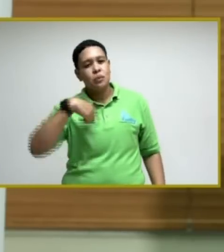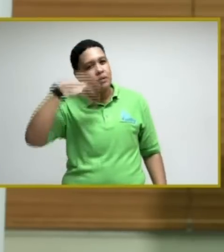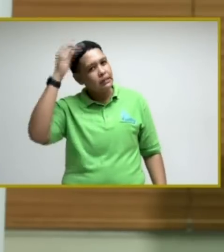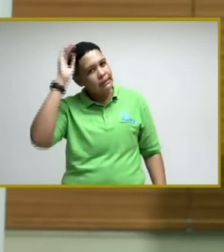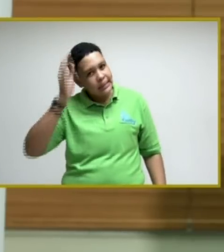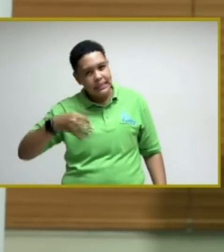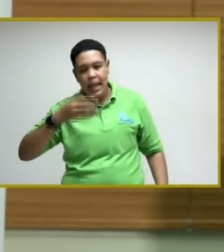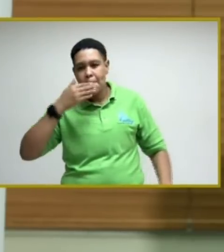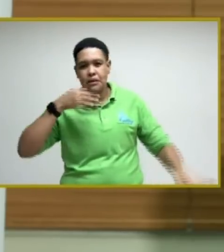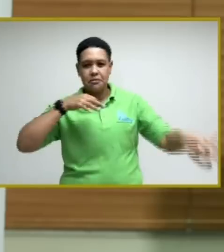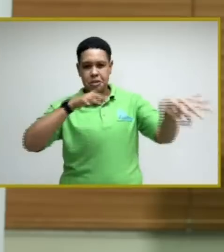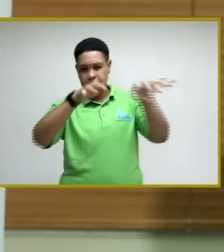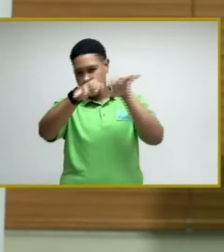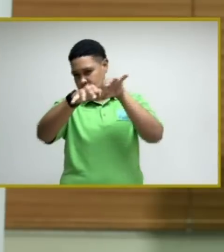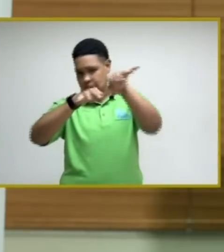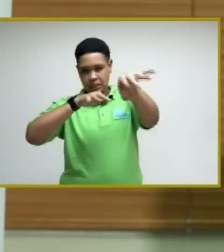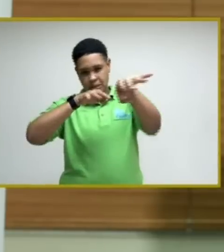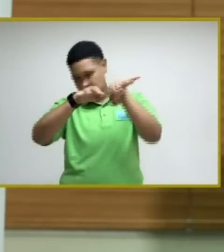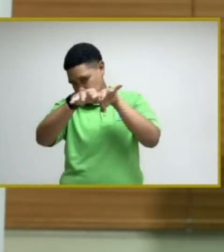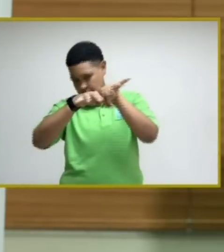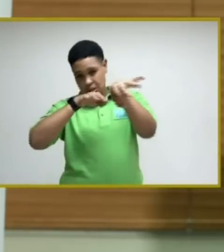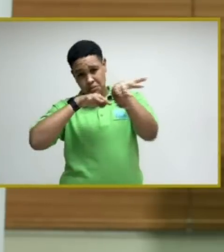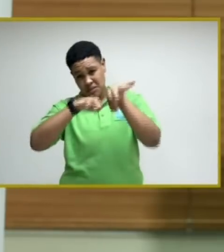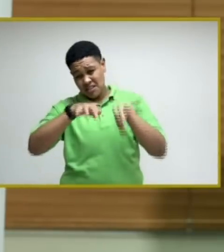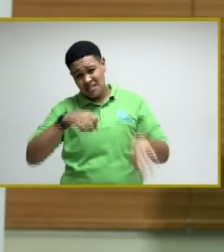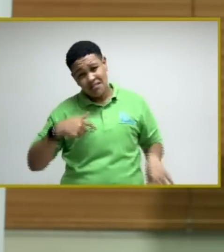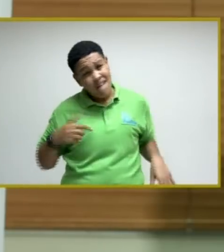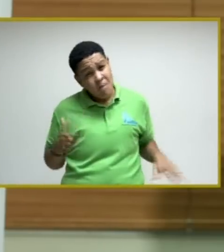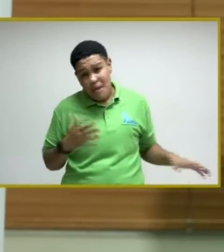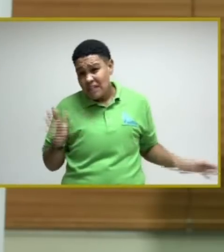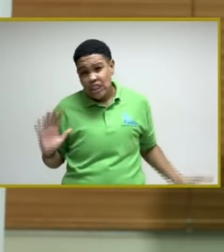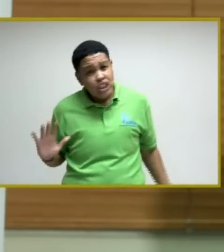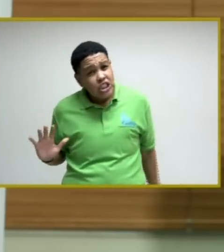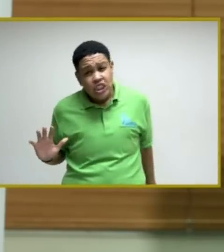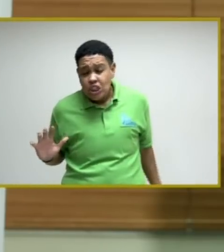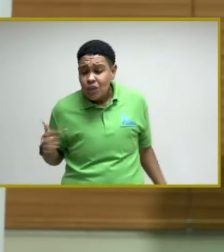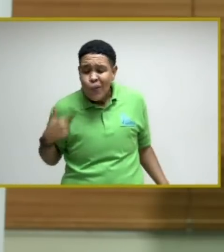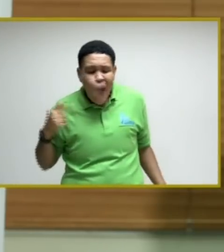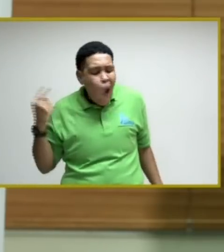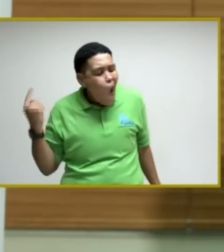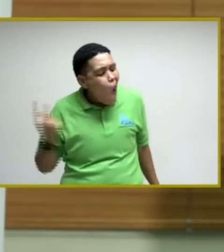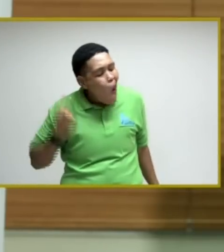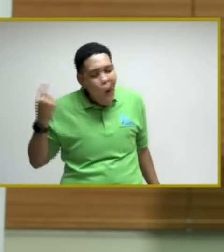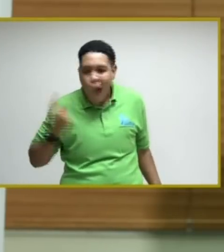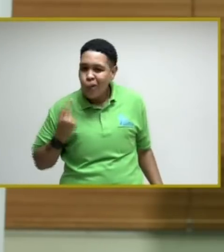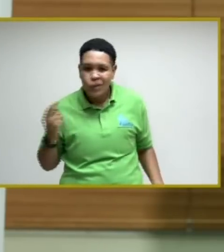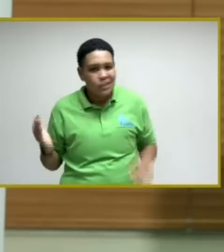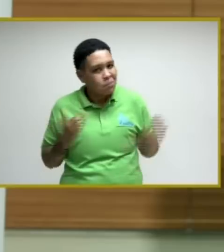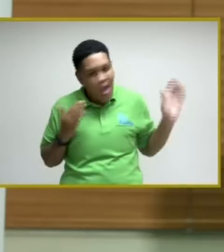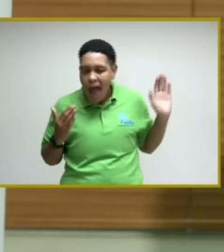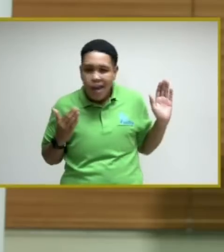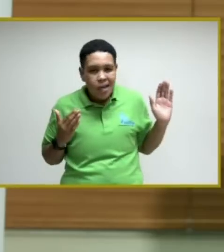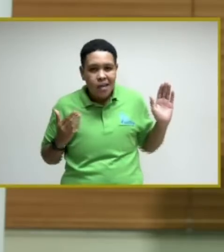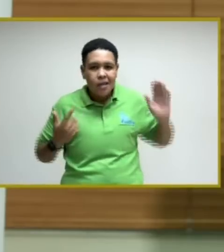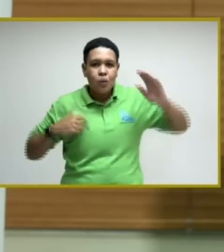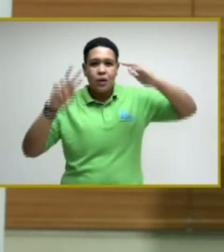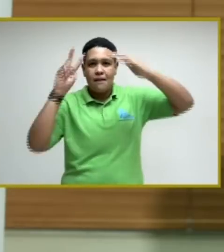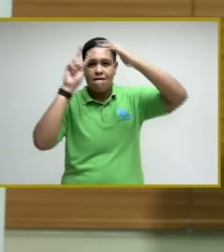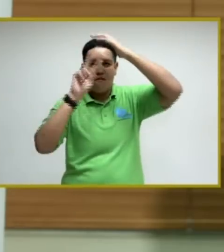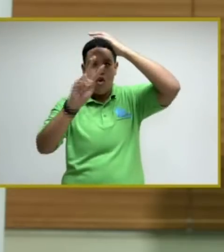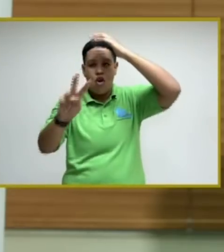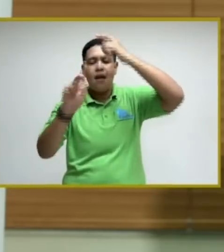country that we have a plan. We've always had a plan. We have forecasted